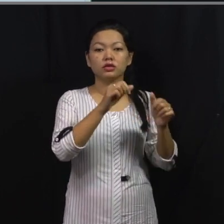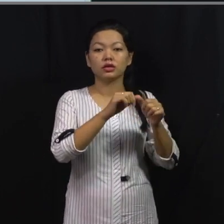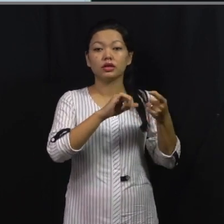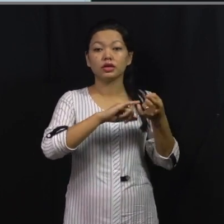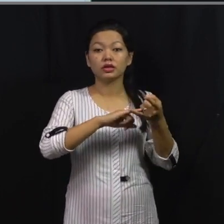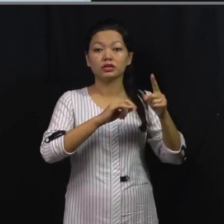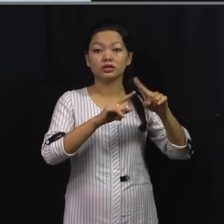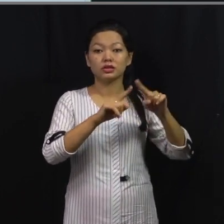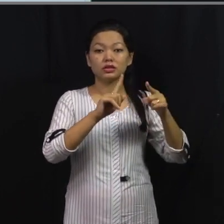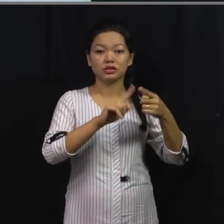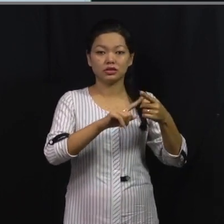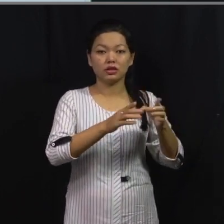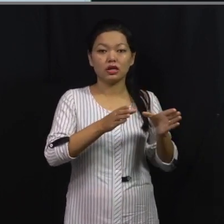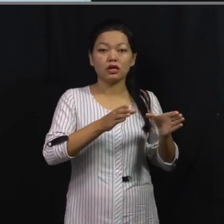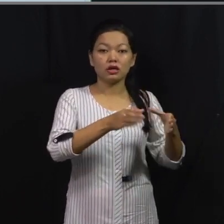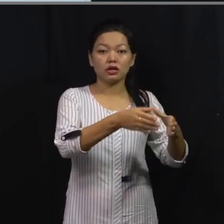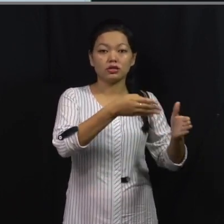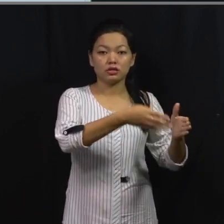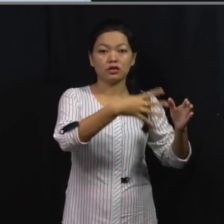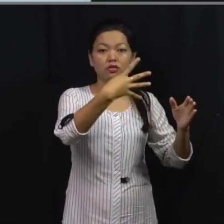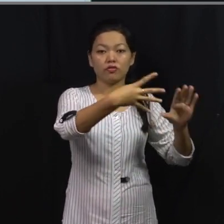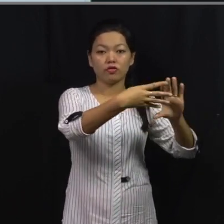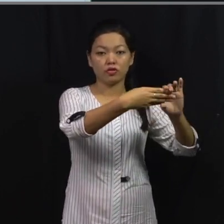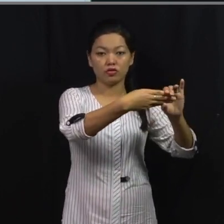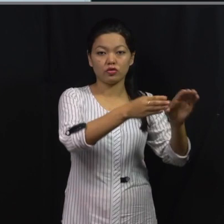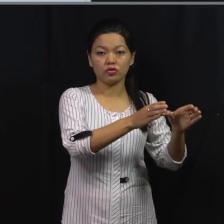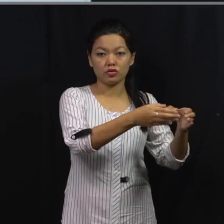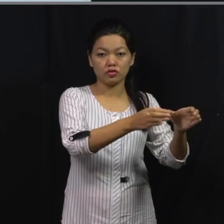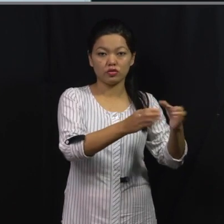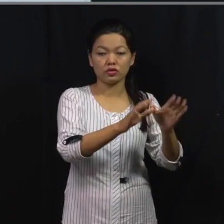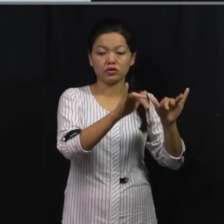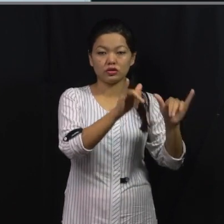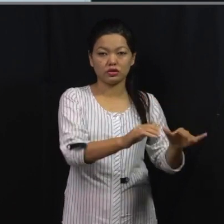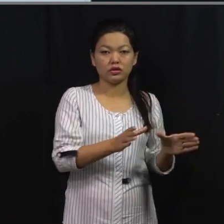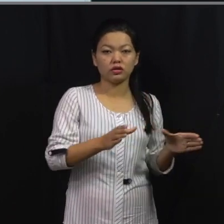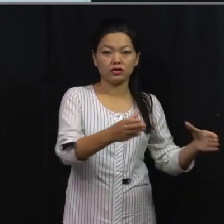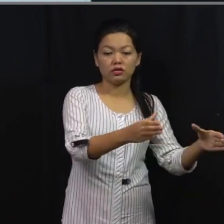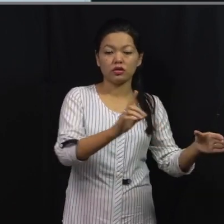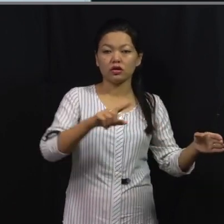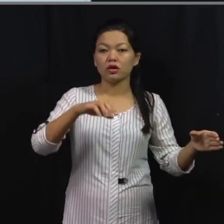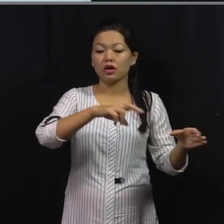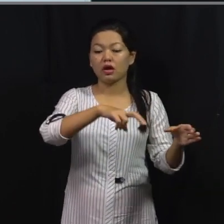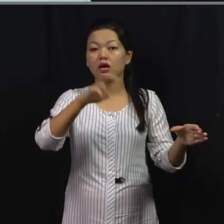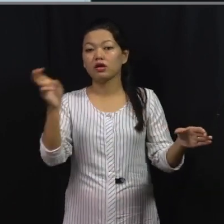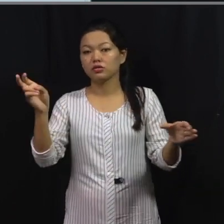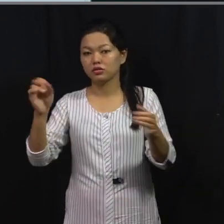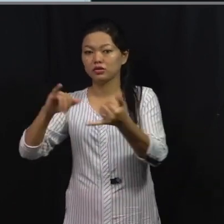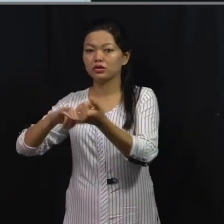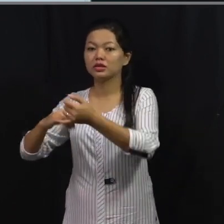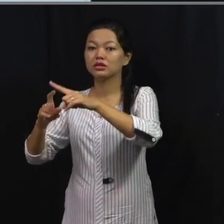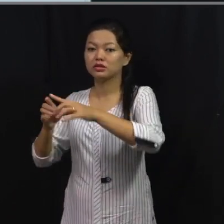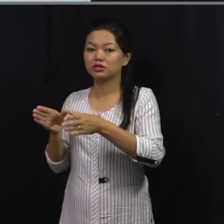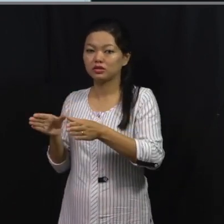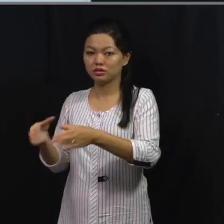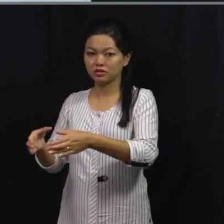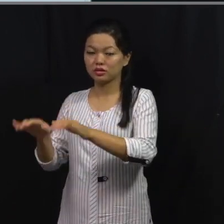impure and defiled. Okay, so they are considered as impure. Why? Because they are engaged mostly in dirty works. That is what the